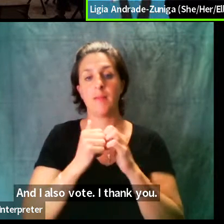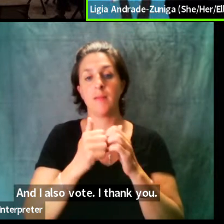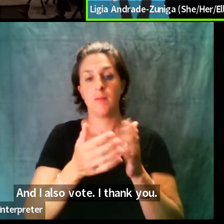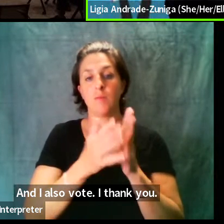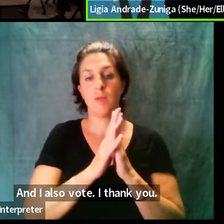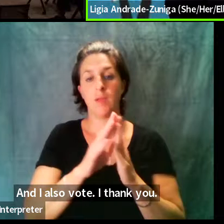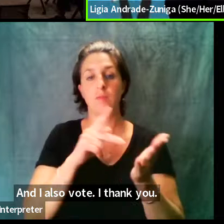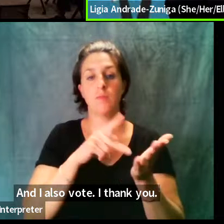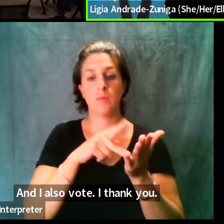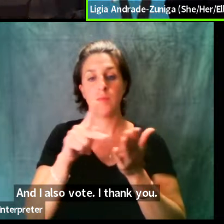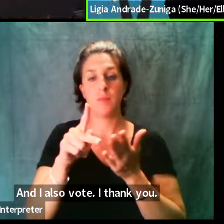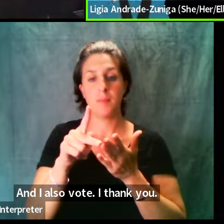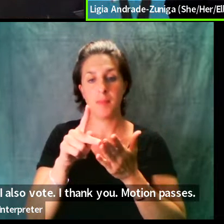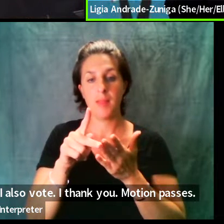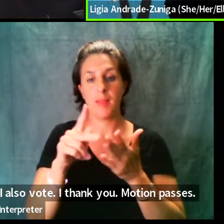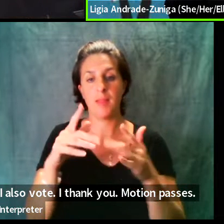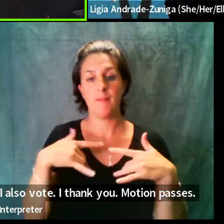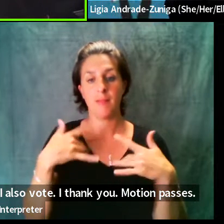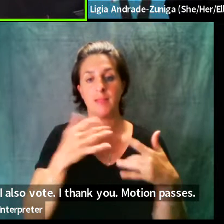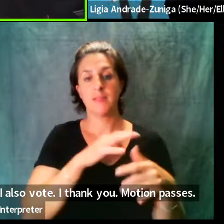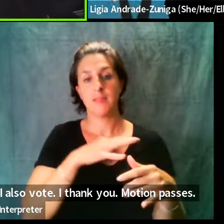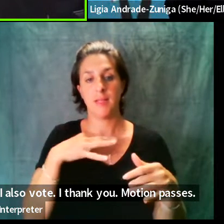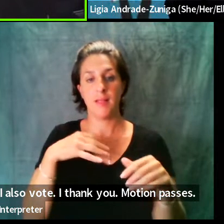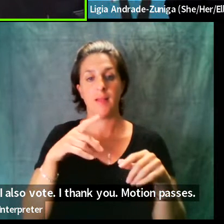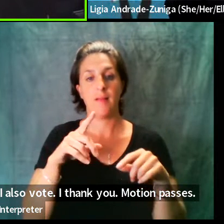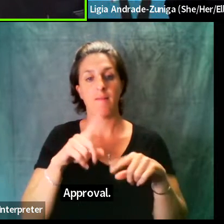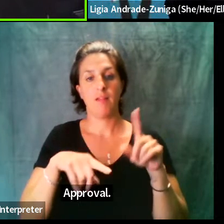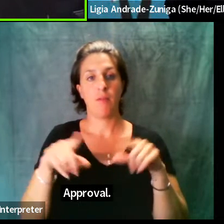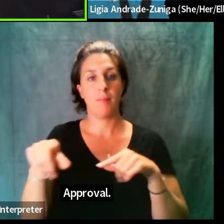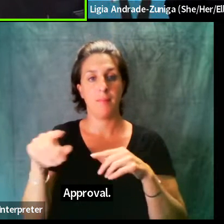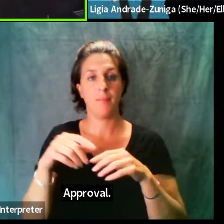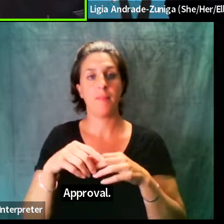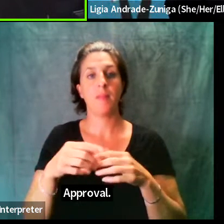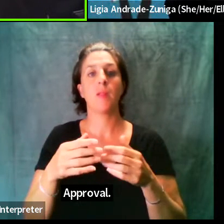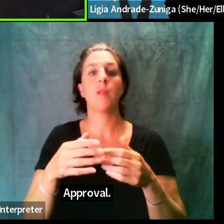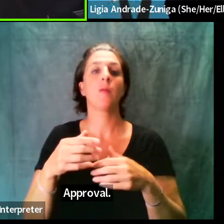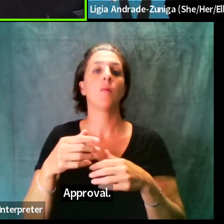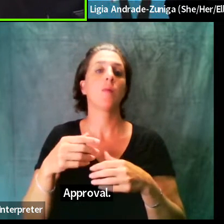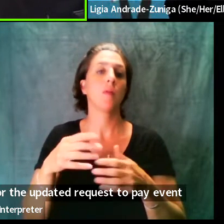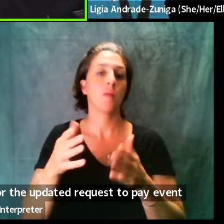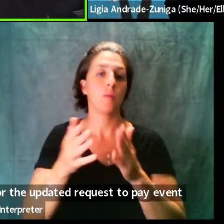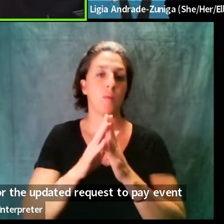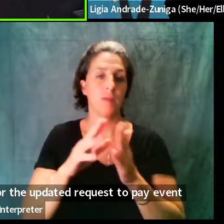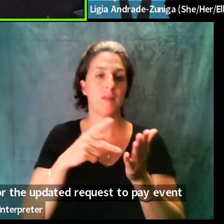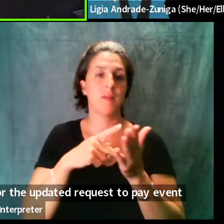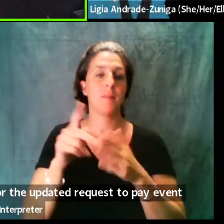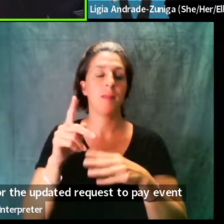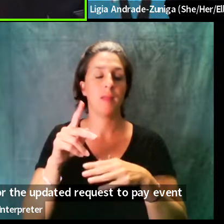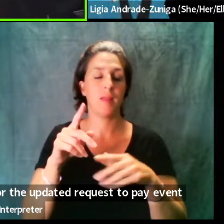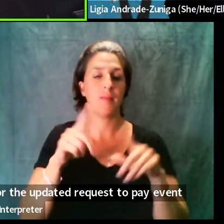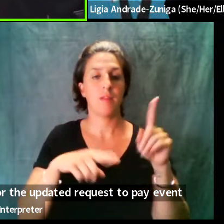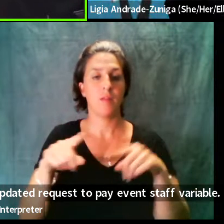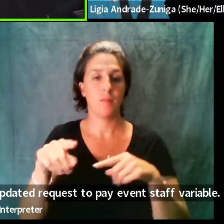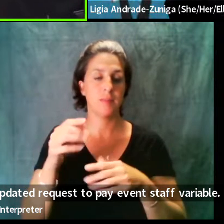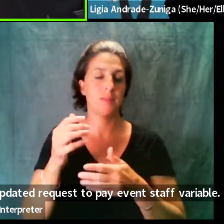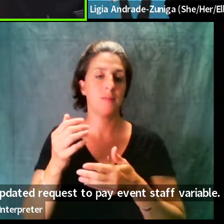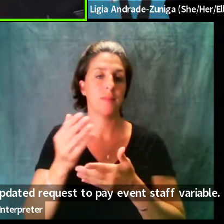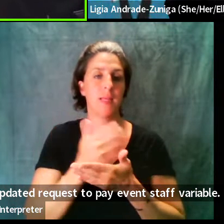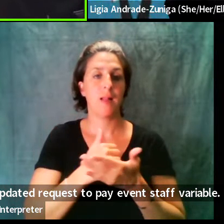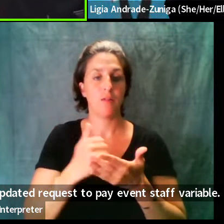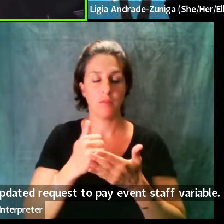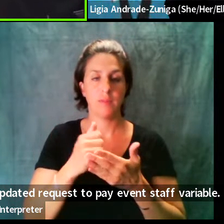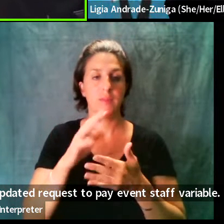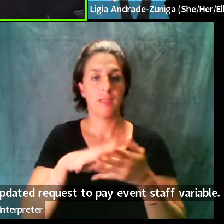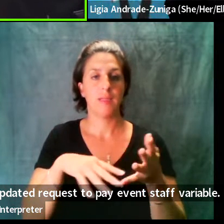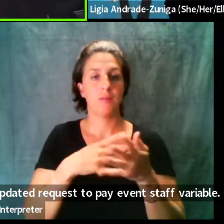event staff variable. Yes, we have a request to pay event variable salary schedule, and in order to be